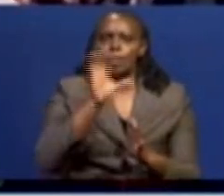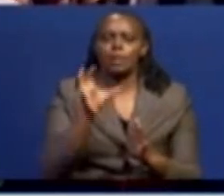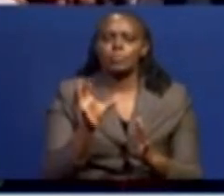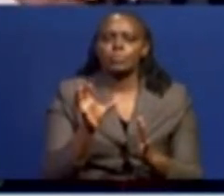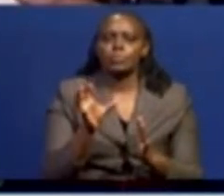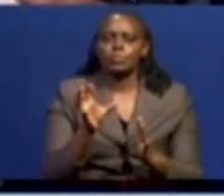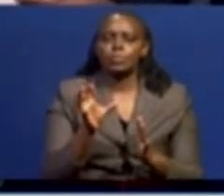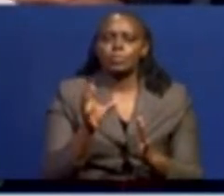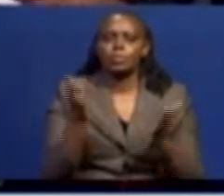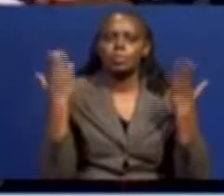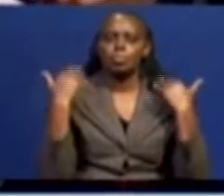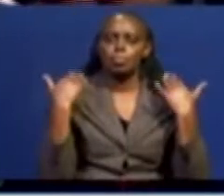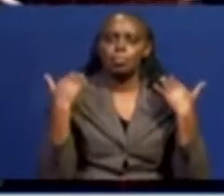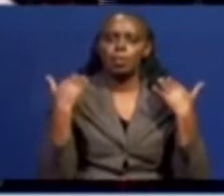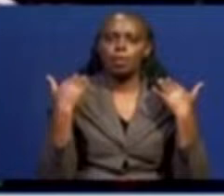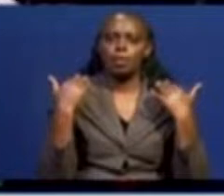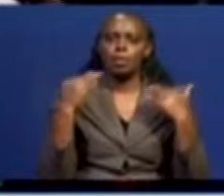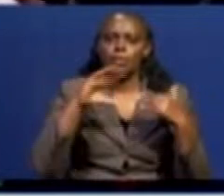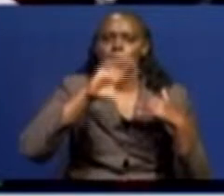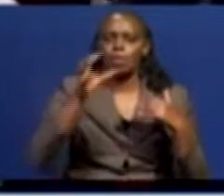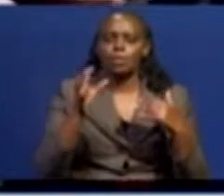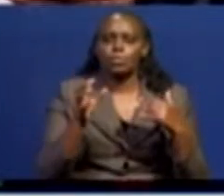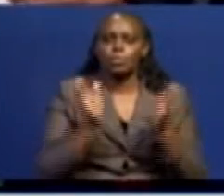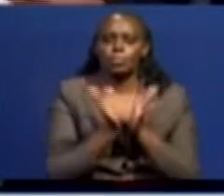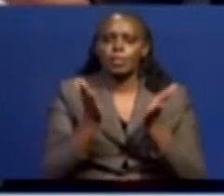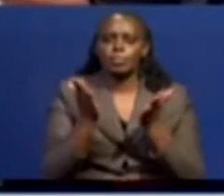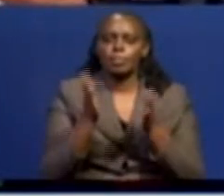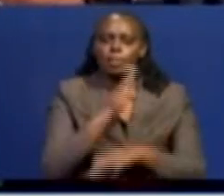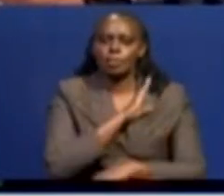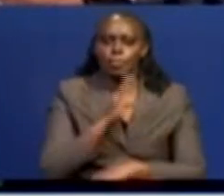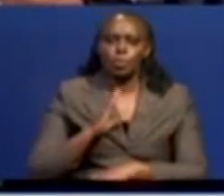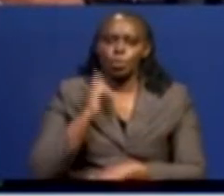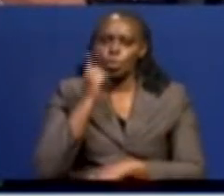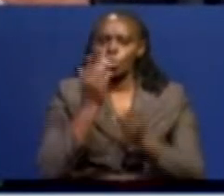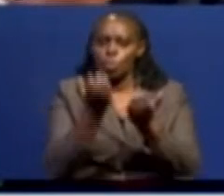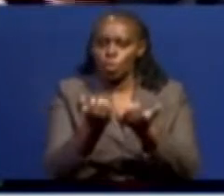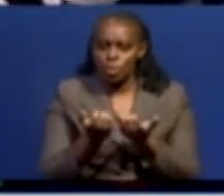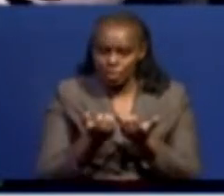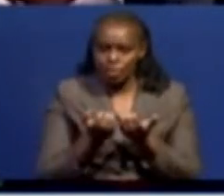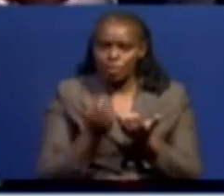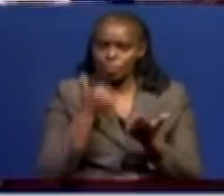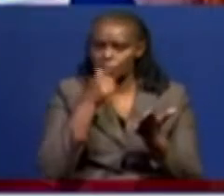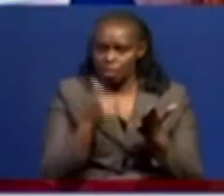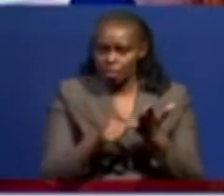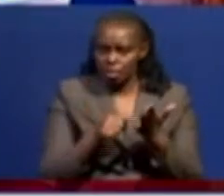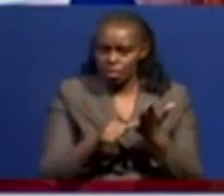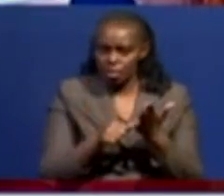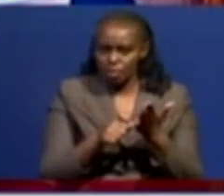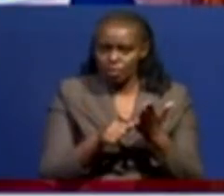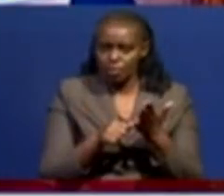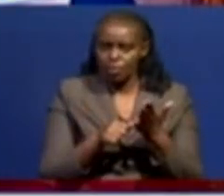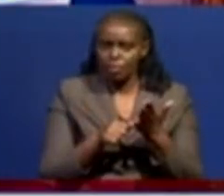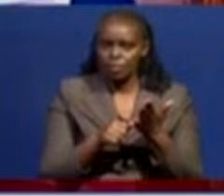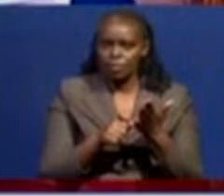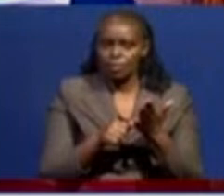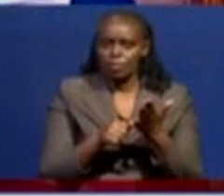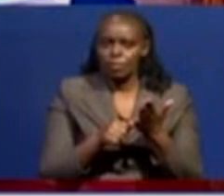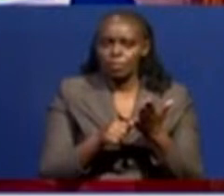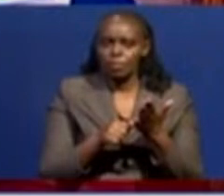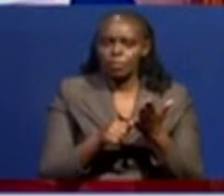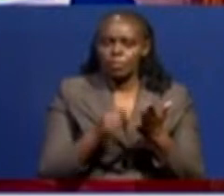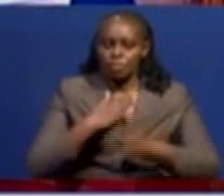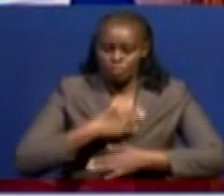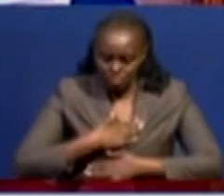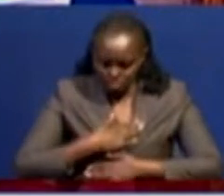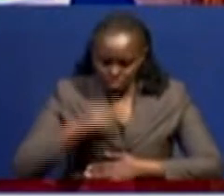the Meru County Public Service Board. Who is the recipient or the addressee of that letter? Her Excellency Honorable